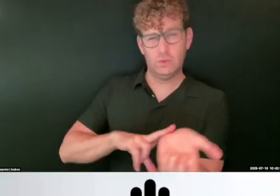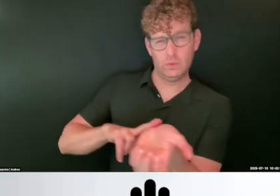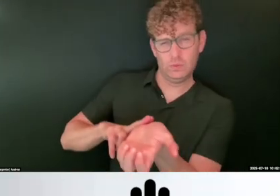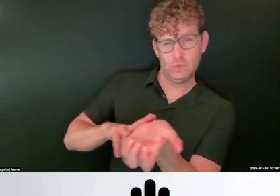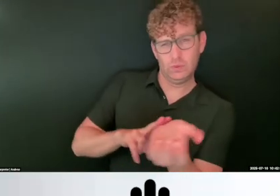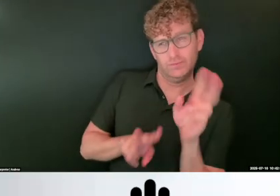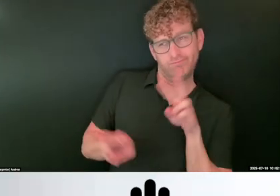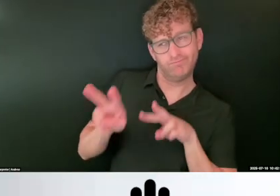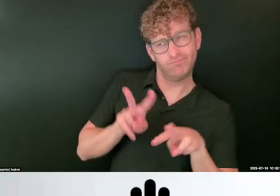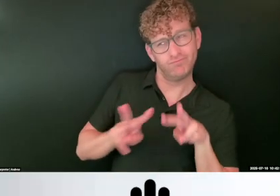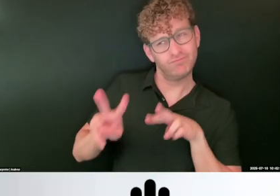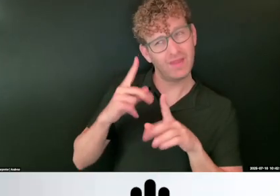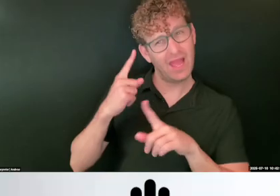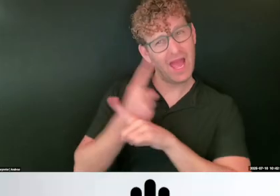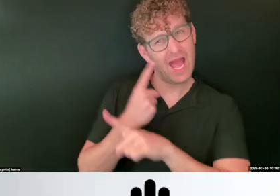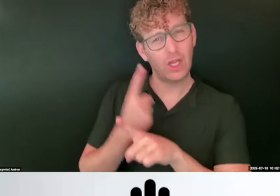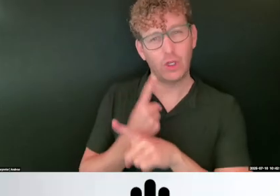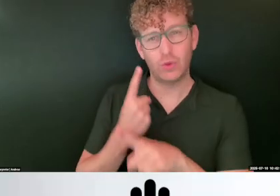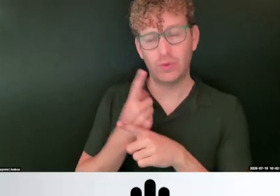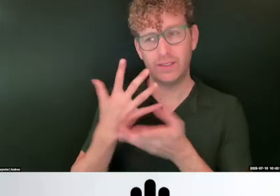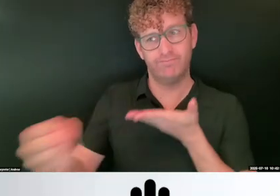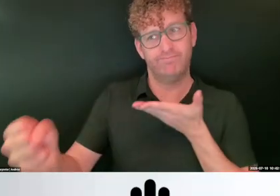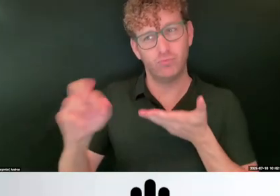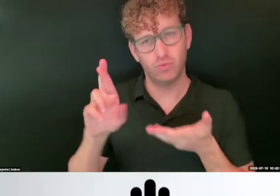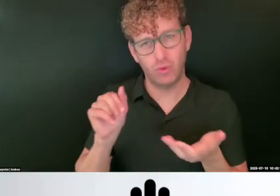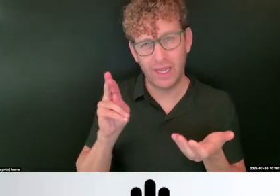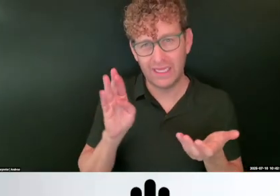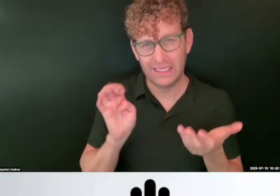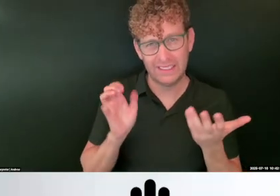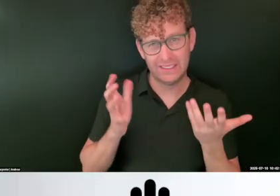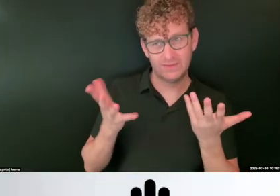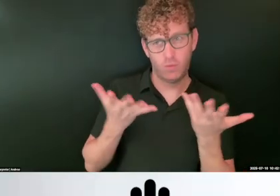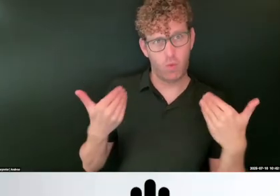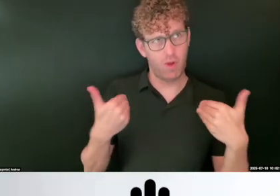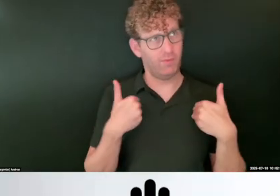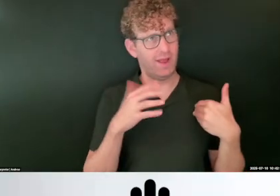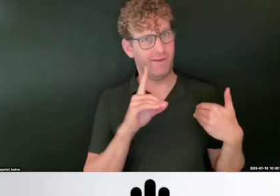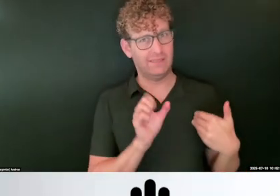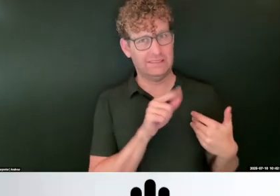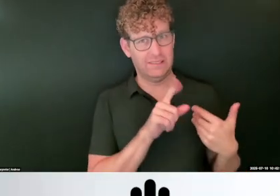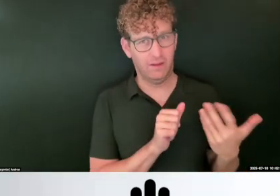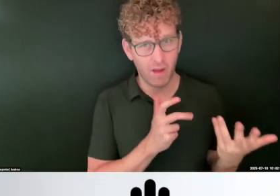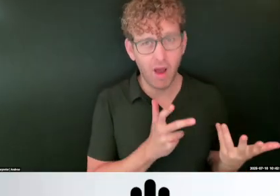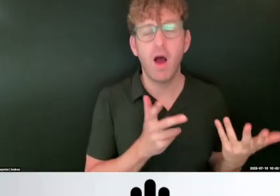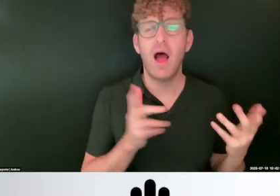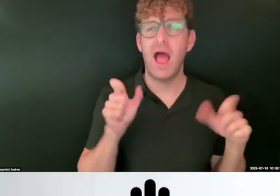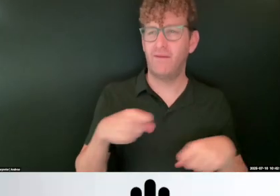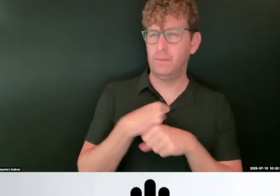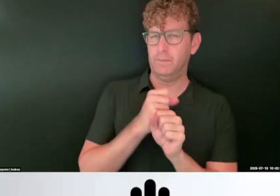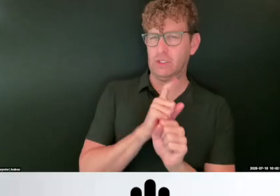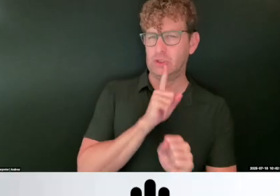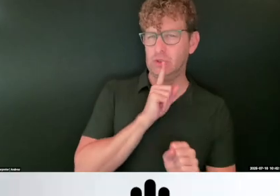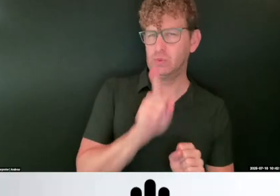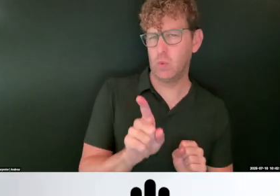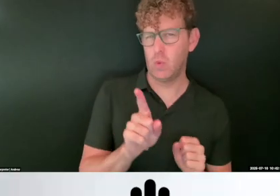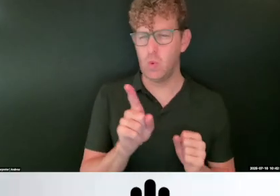have. We also have to make sure that and take note that this process takes up to 3